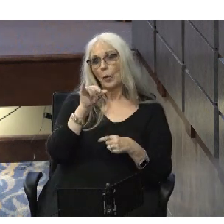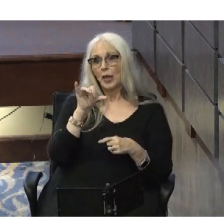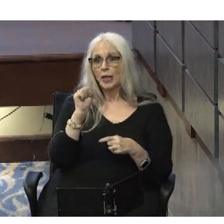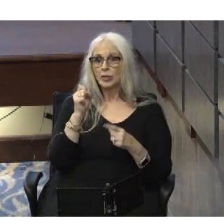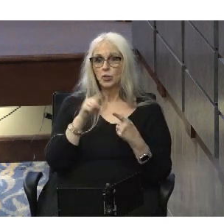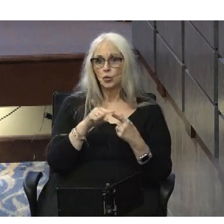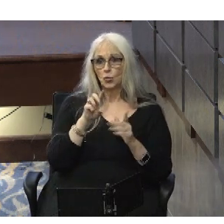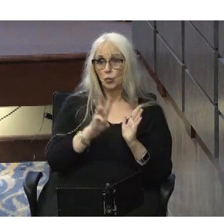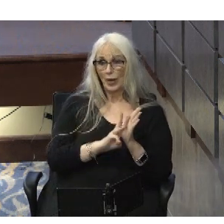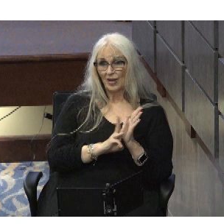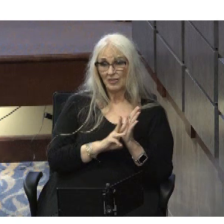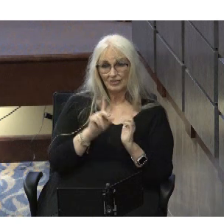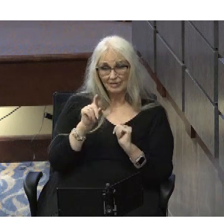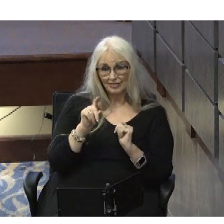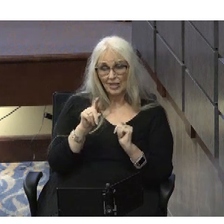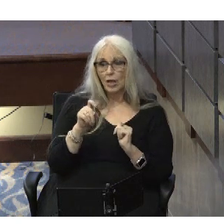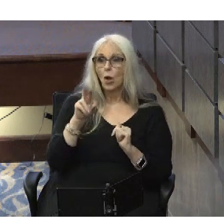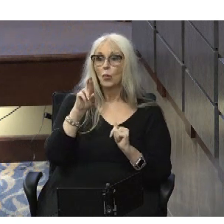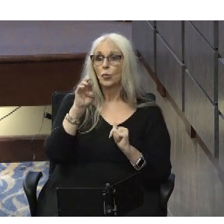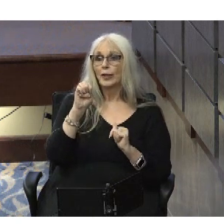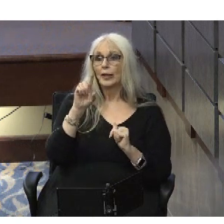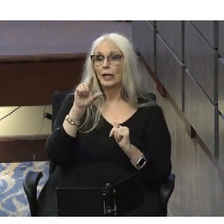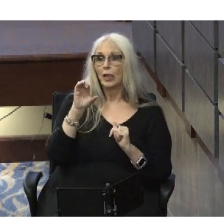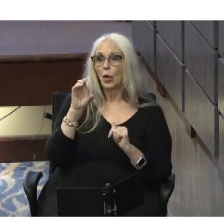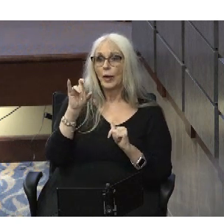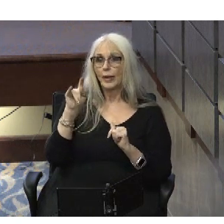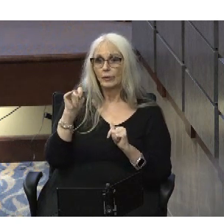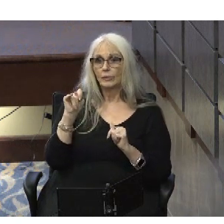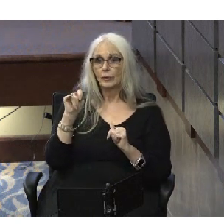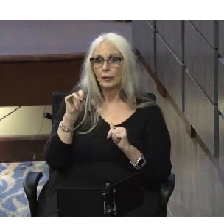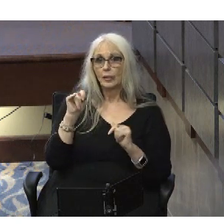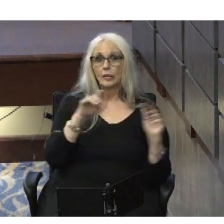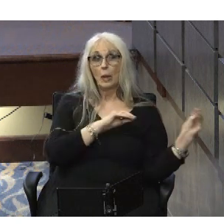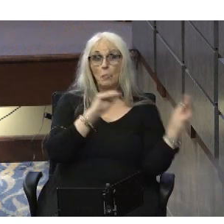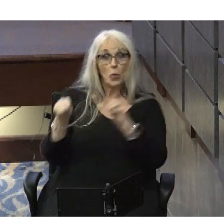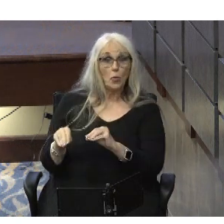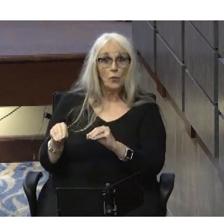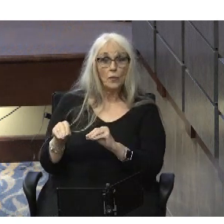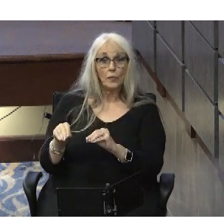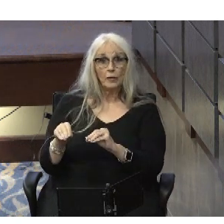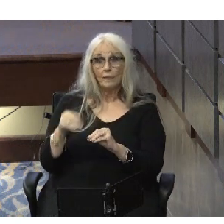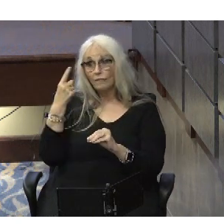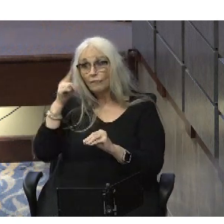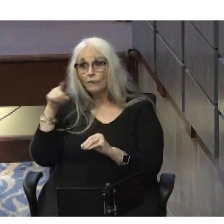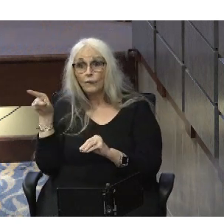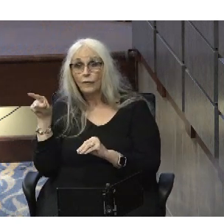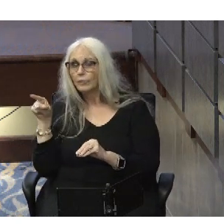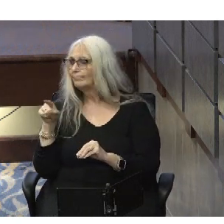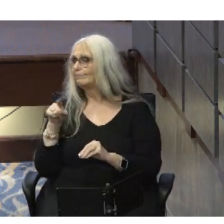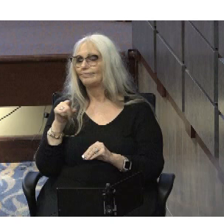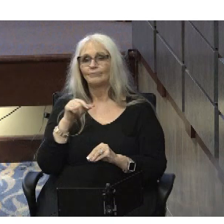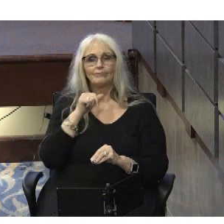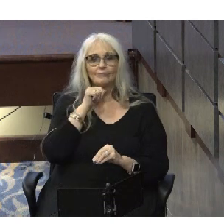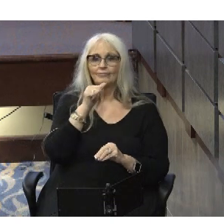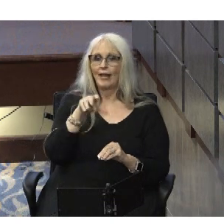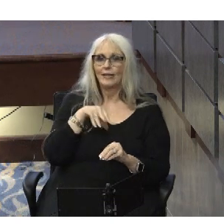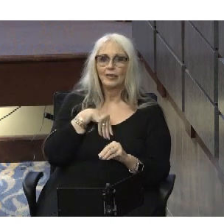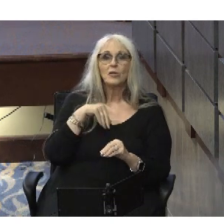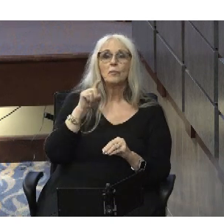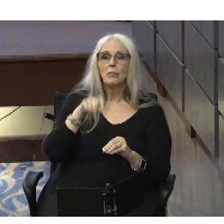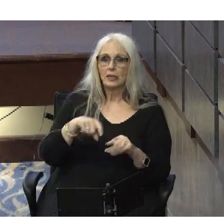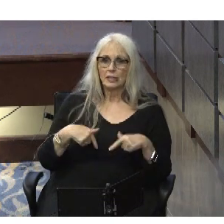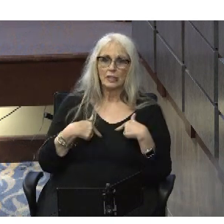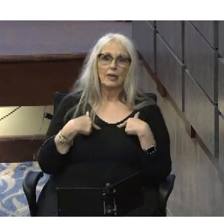simply relocate to Waco will not qualify. Again, you must be here for at least 1 year. We already have that